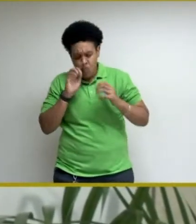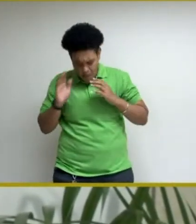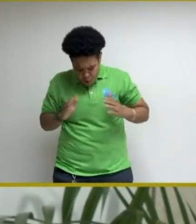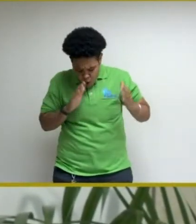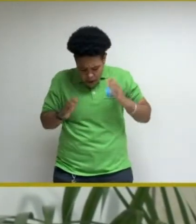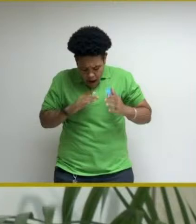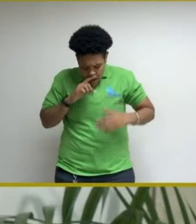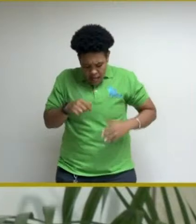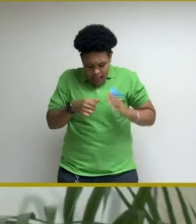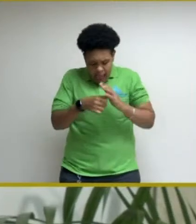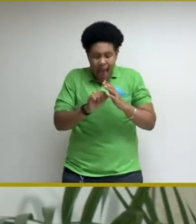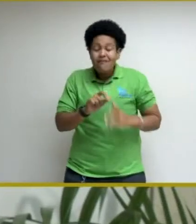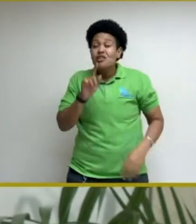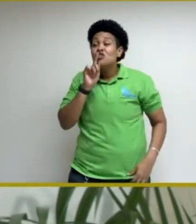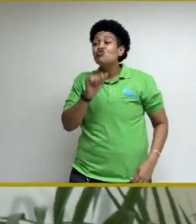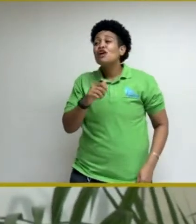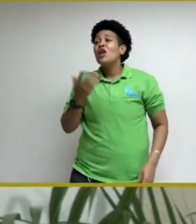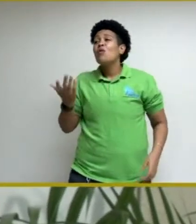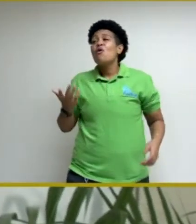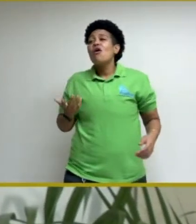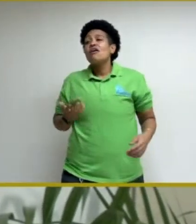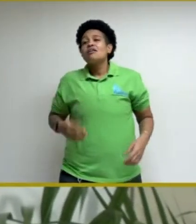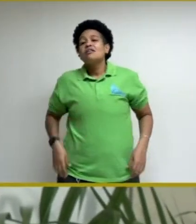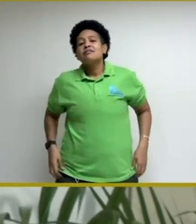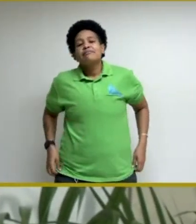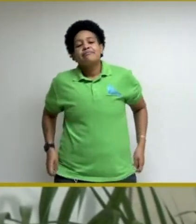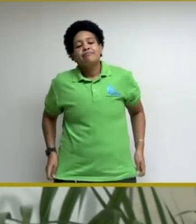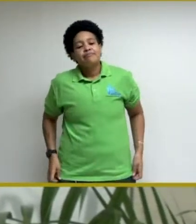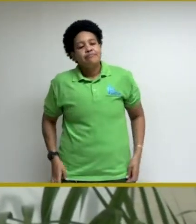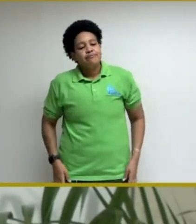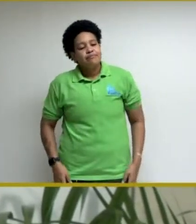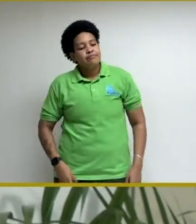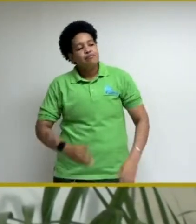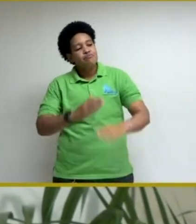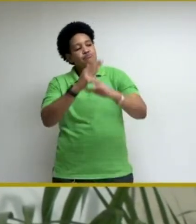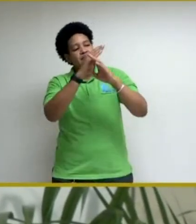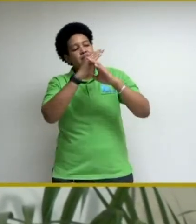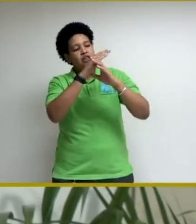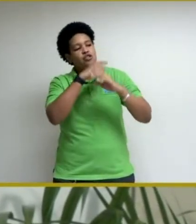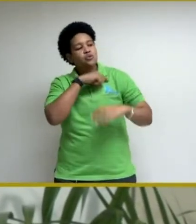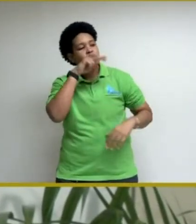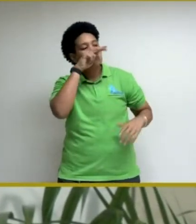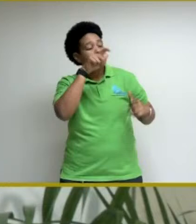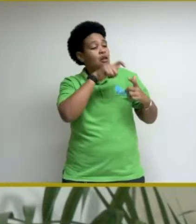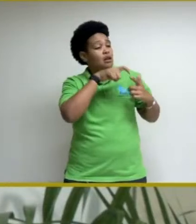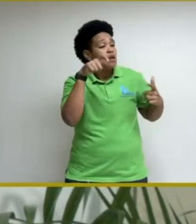the emphasis really is on prevention. We have seen larger health